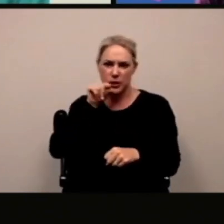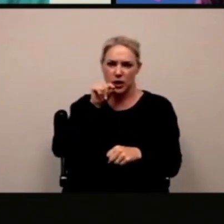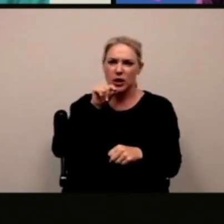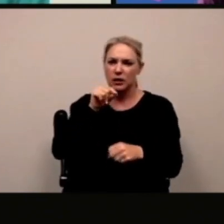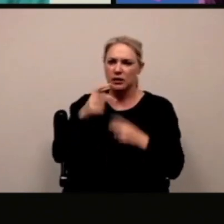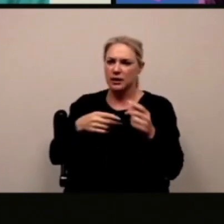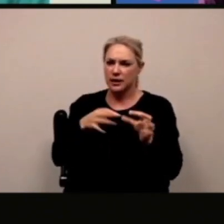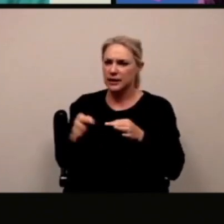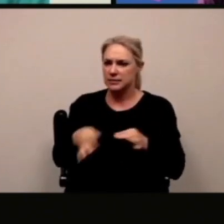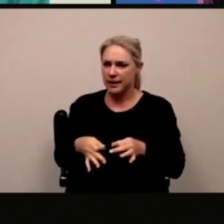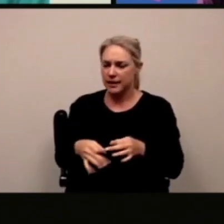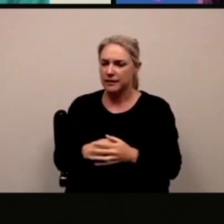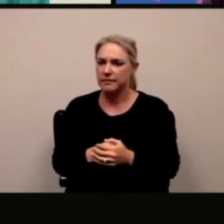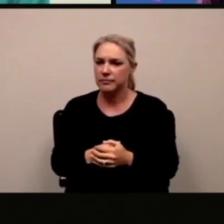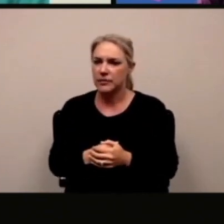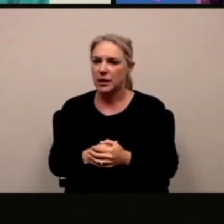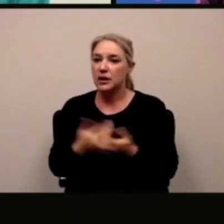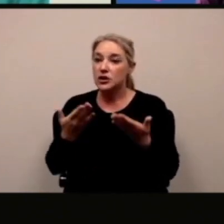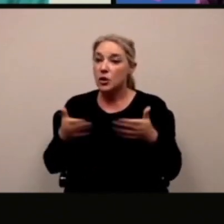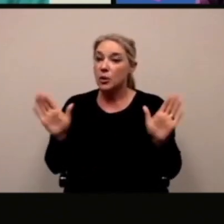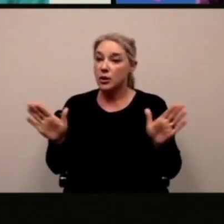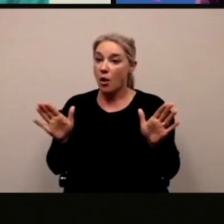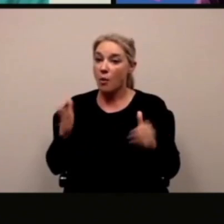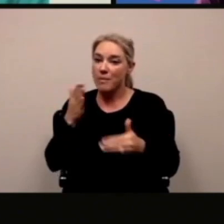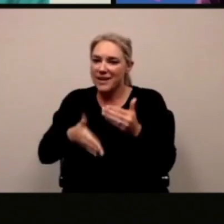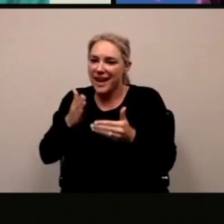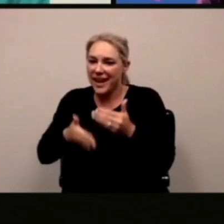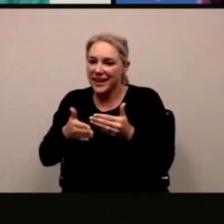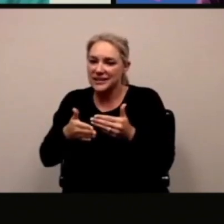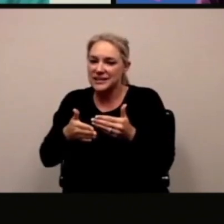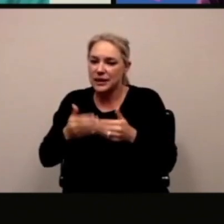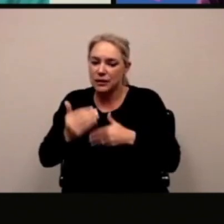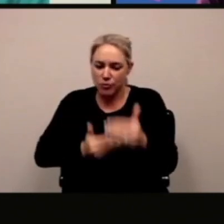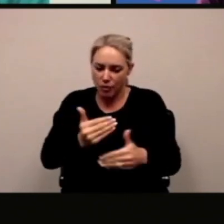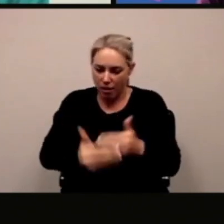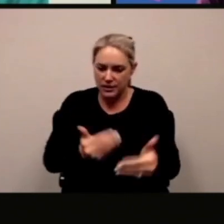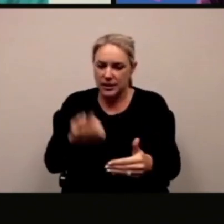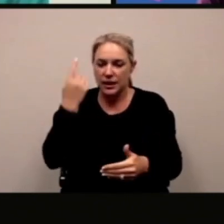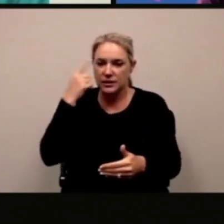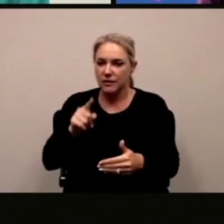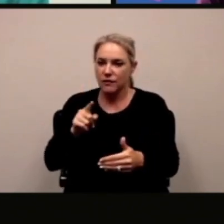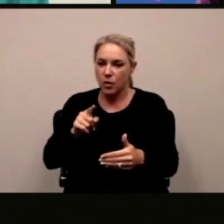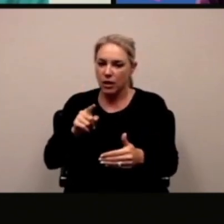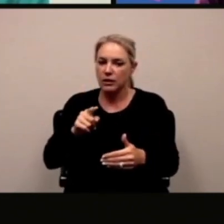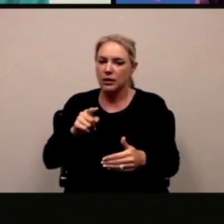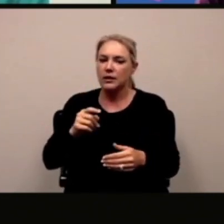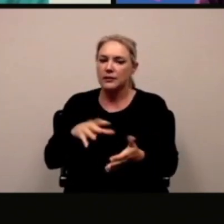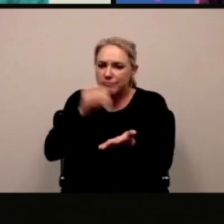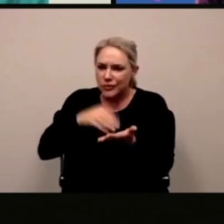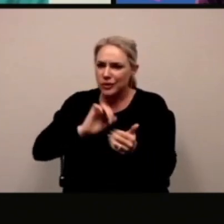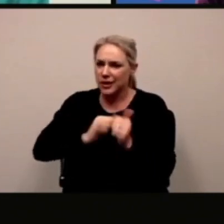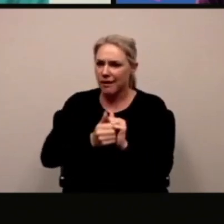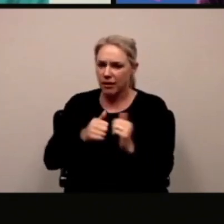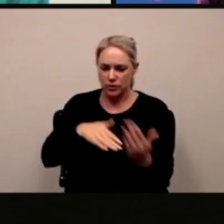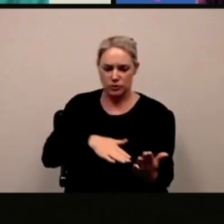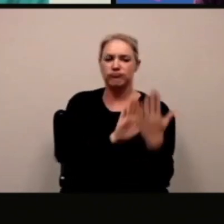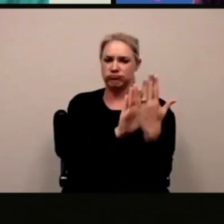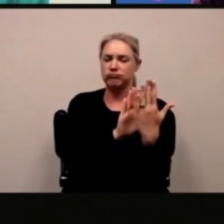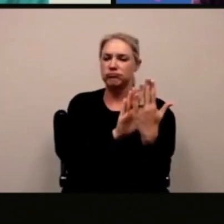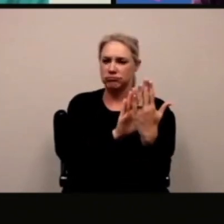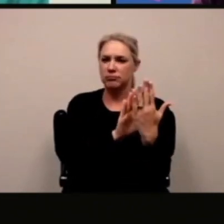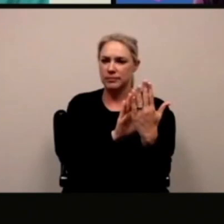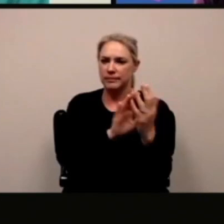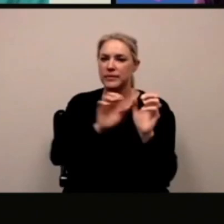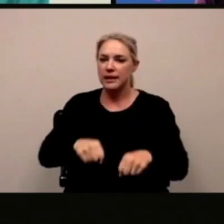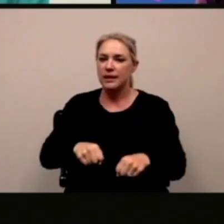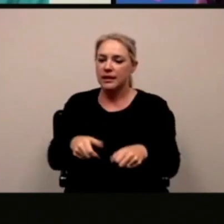to approach things, and then giving them a process to go through the step-by-step really helps students to kind of like really speak to the